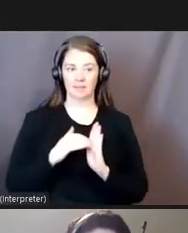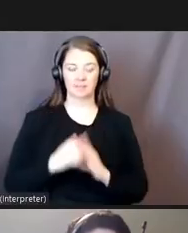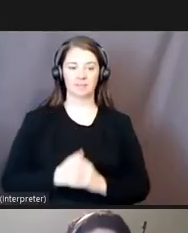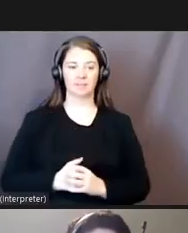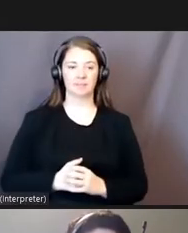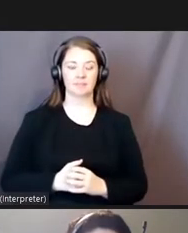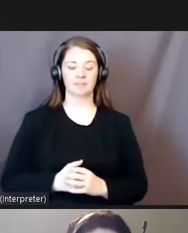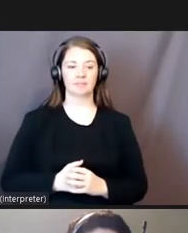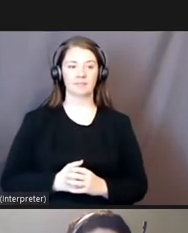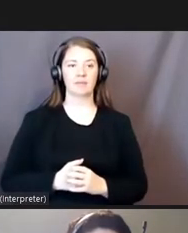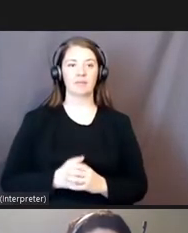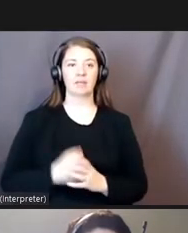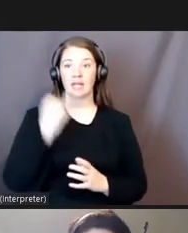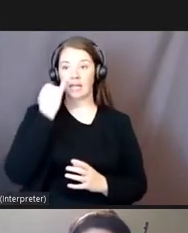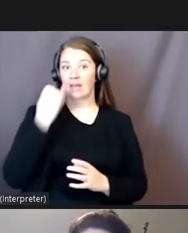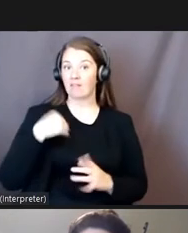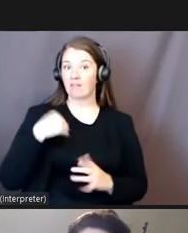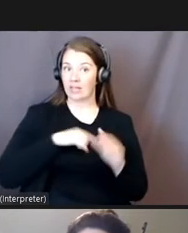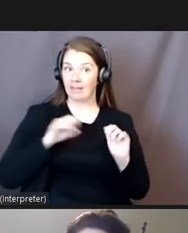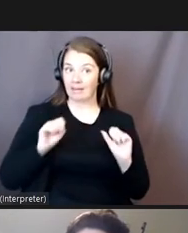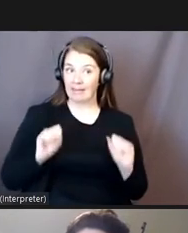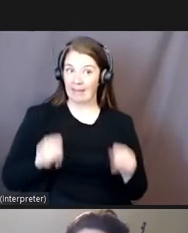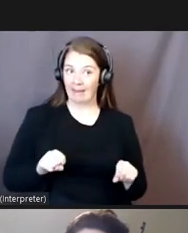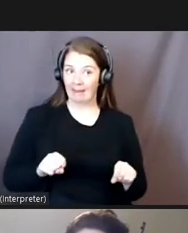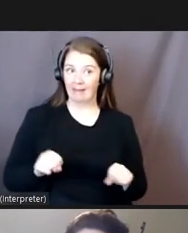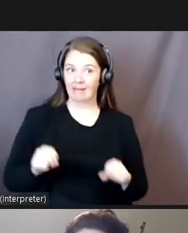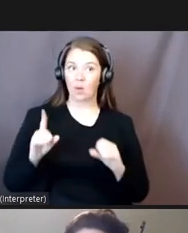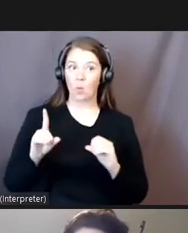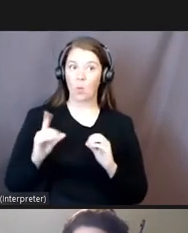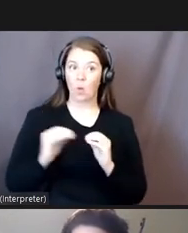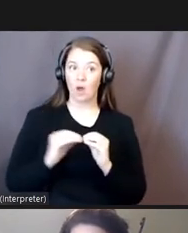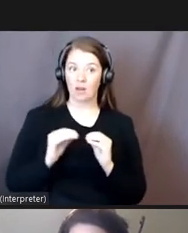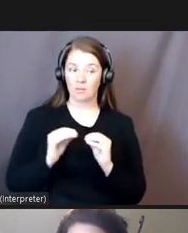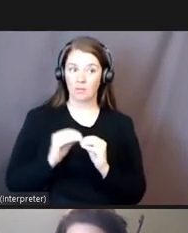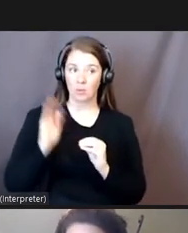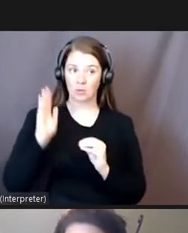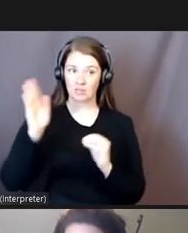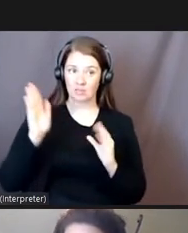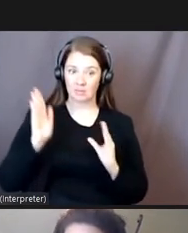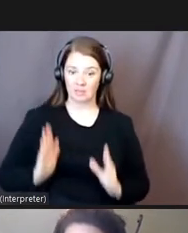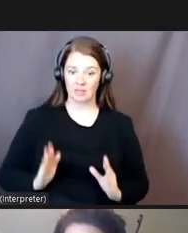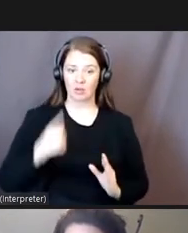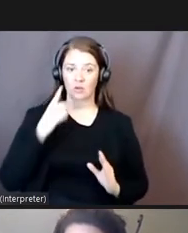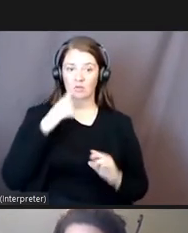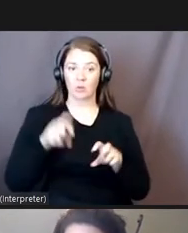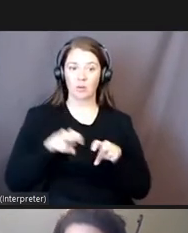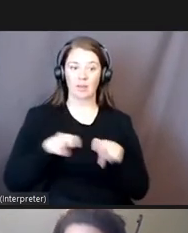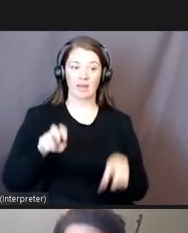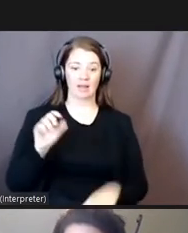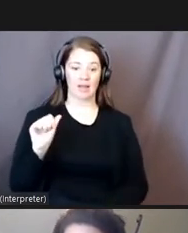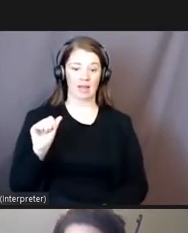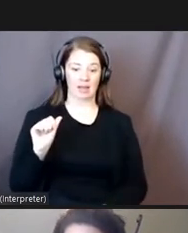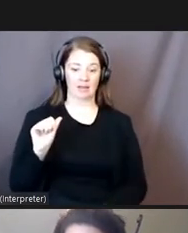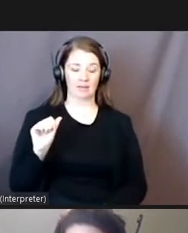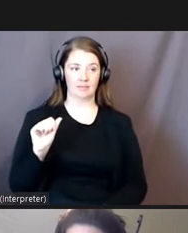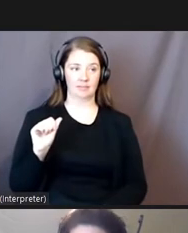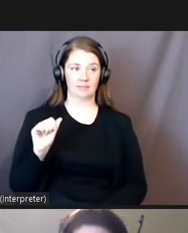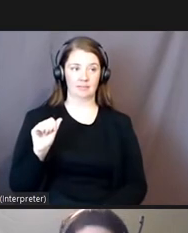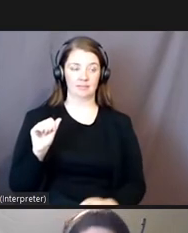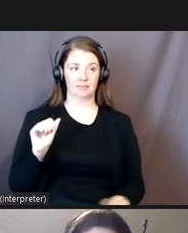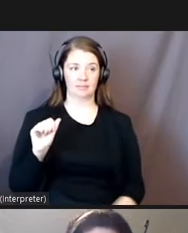let's do this, if we may. We have one more speaker here on the panel A.